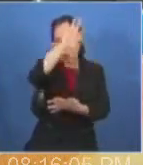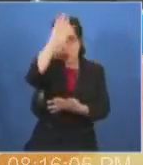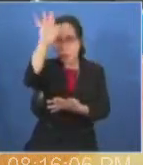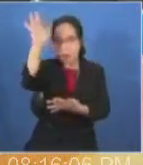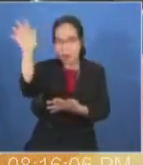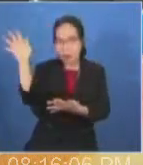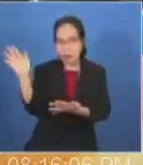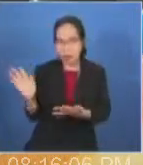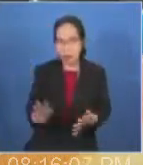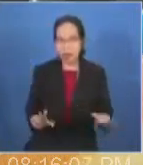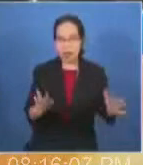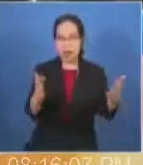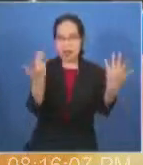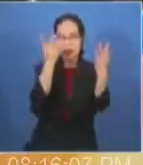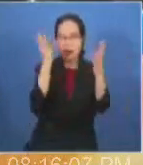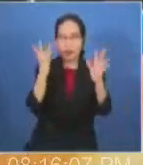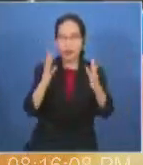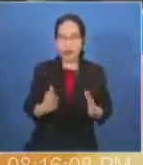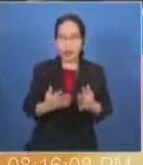glory.